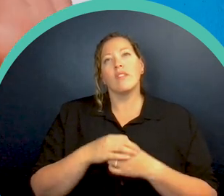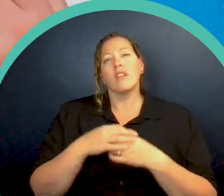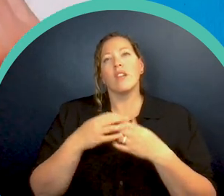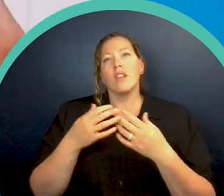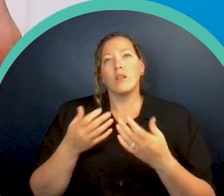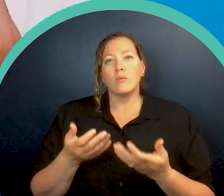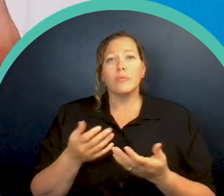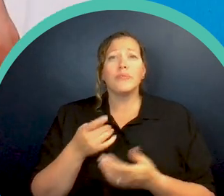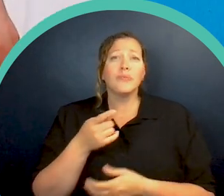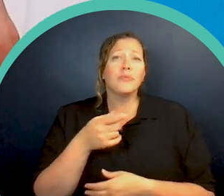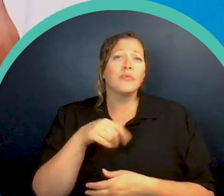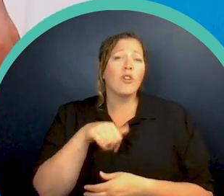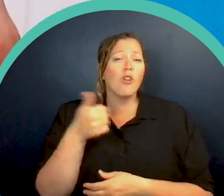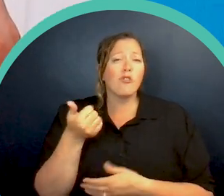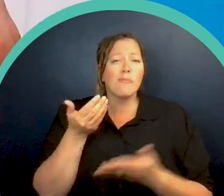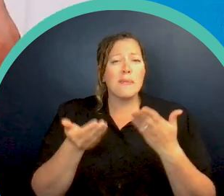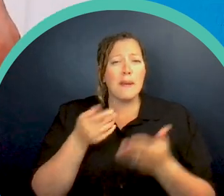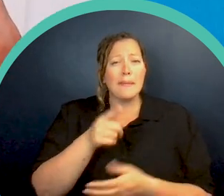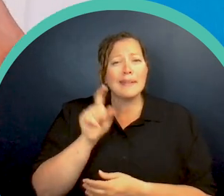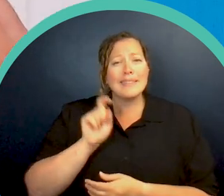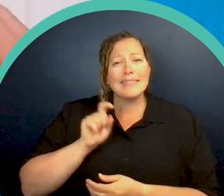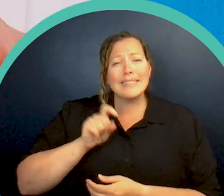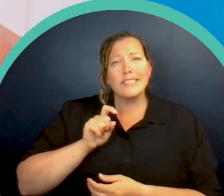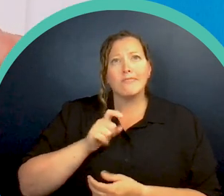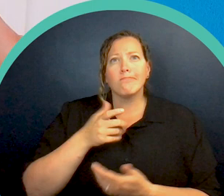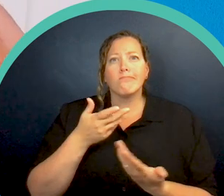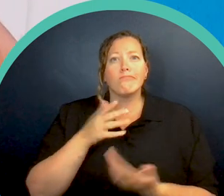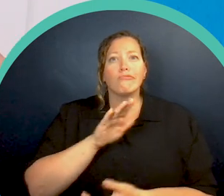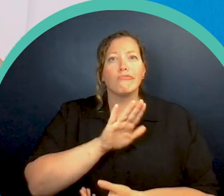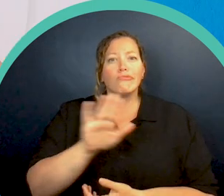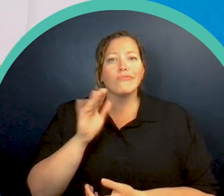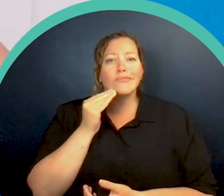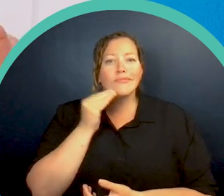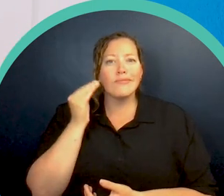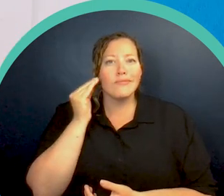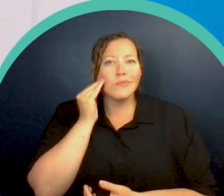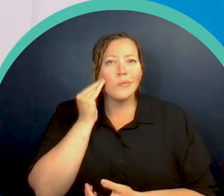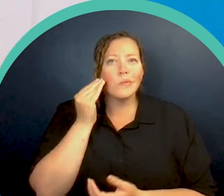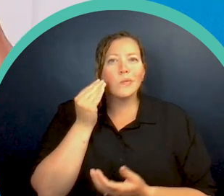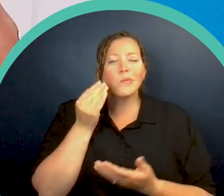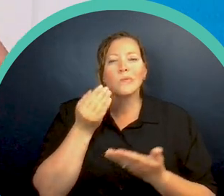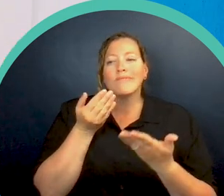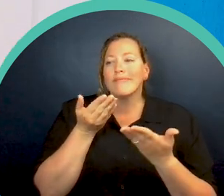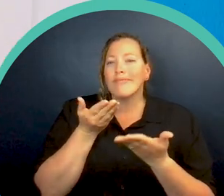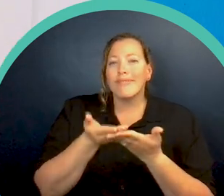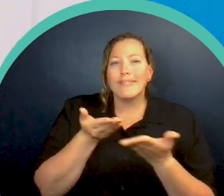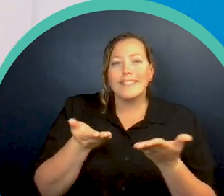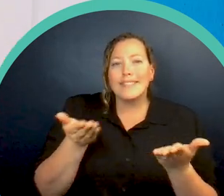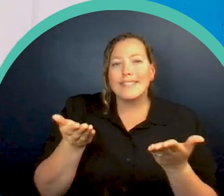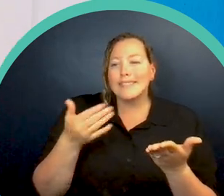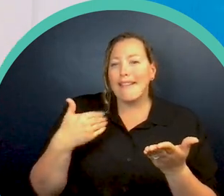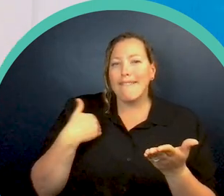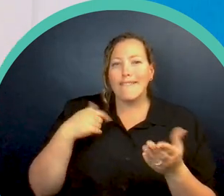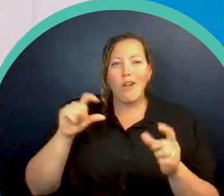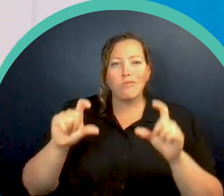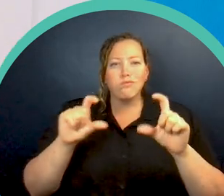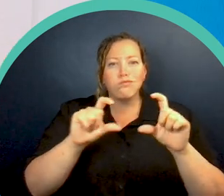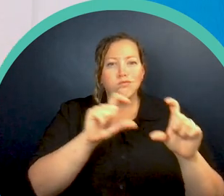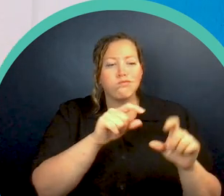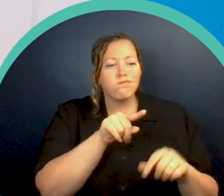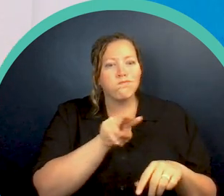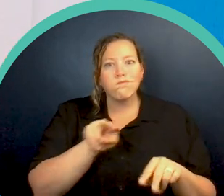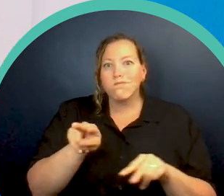later. And the other thing that you might want to grab for this is maybe some little doodads